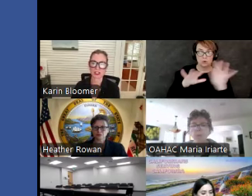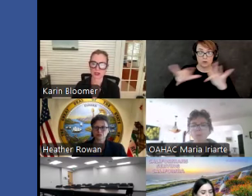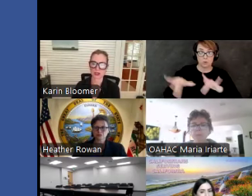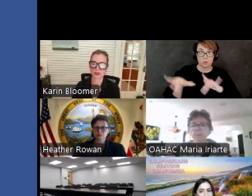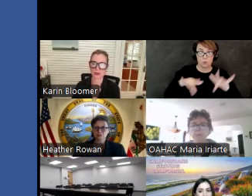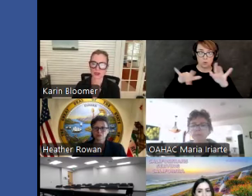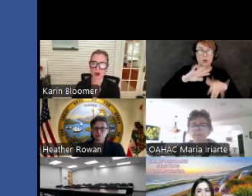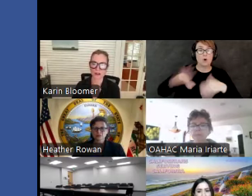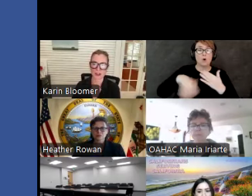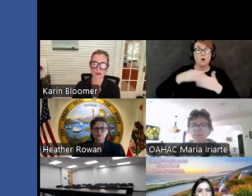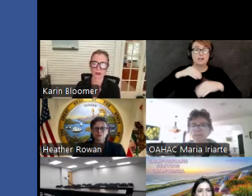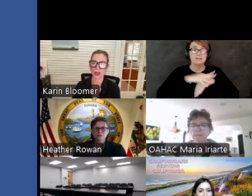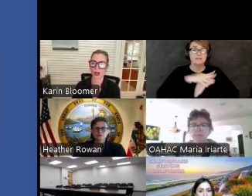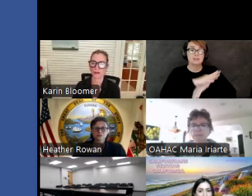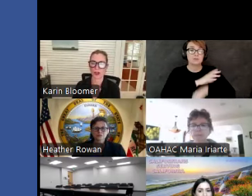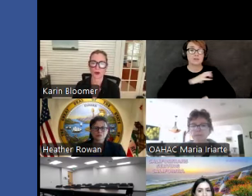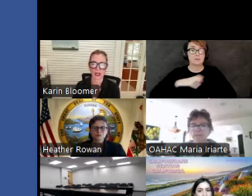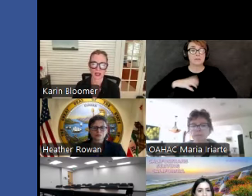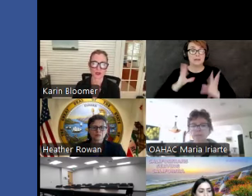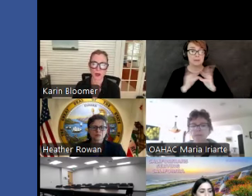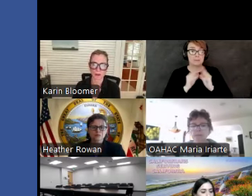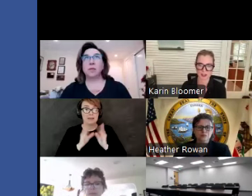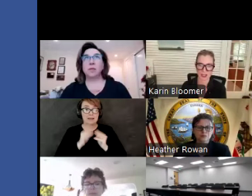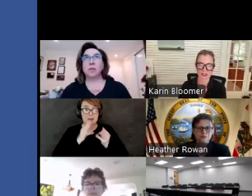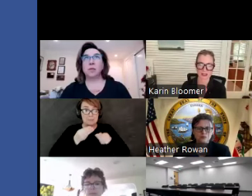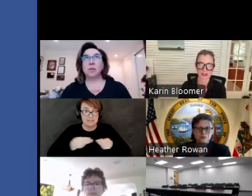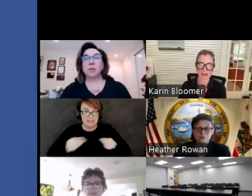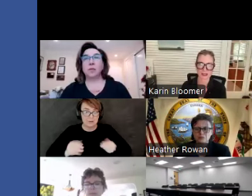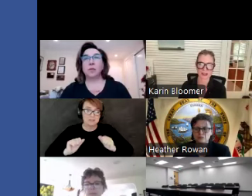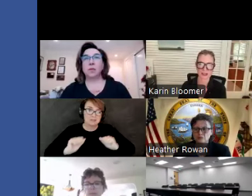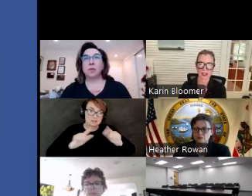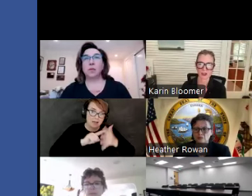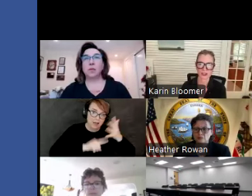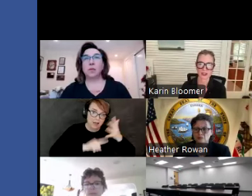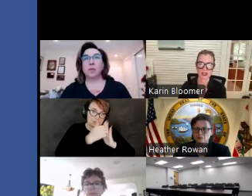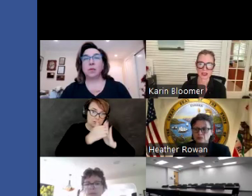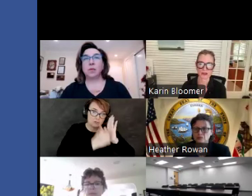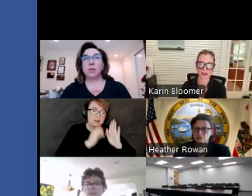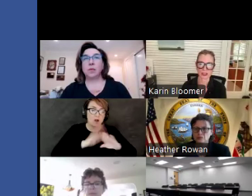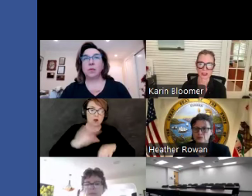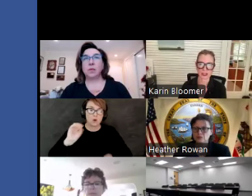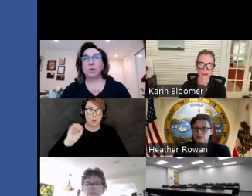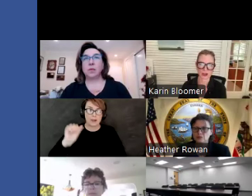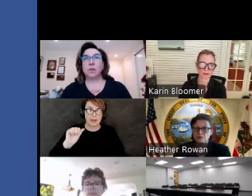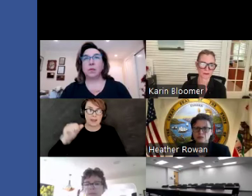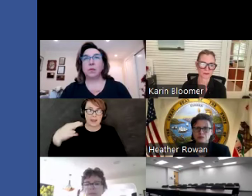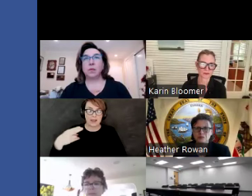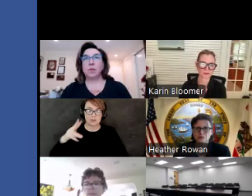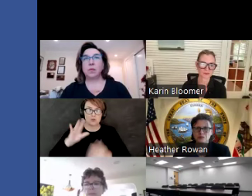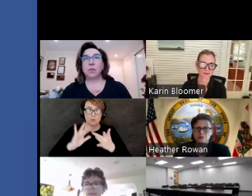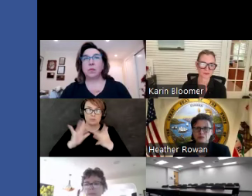meeting materials are available on the OAH website, and you can see the link